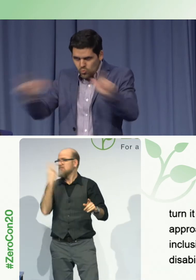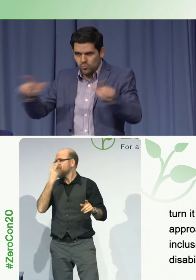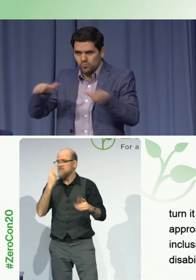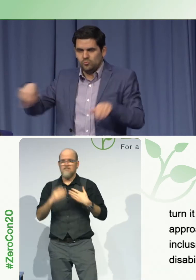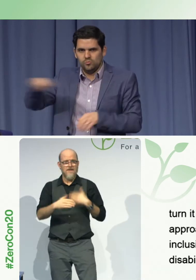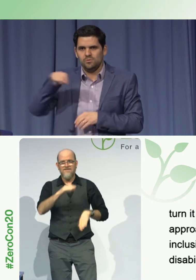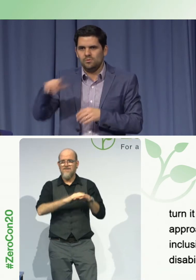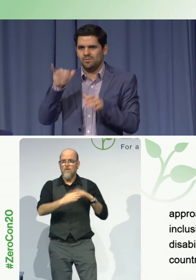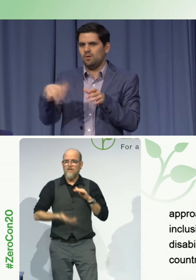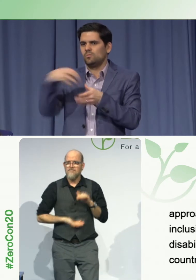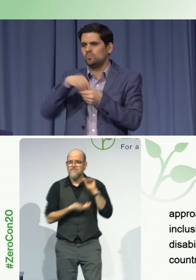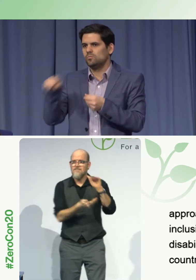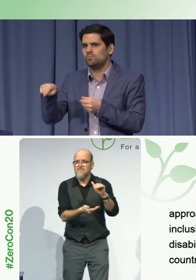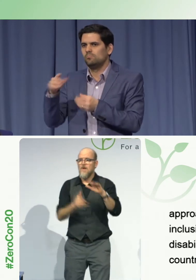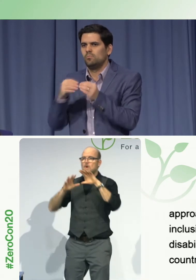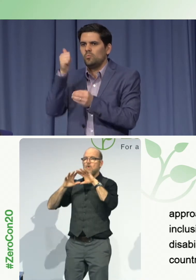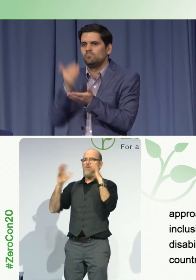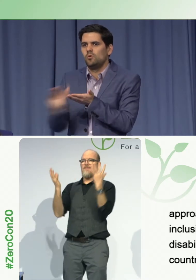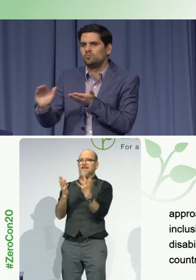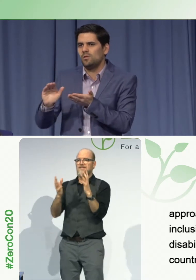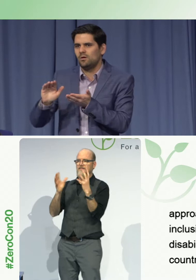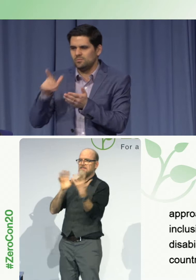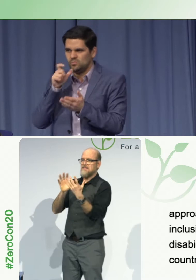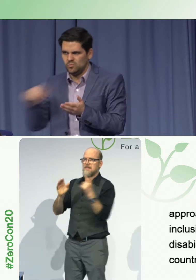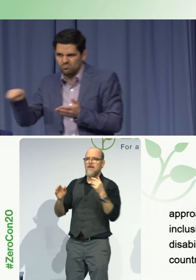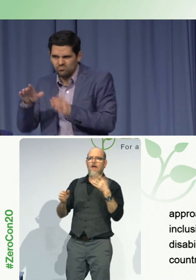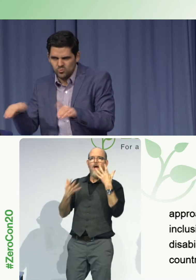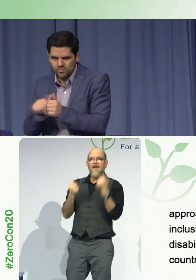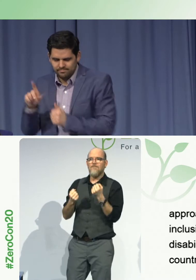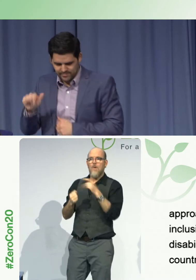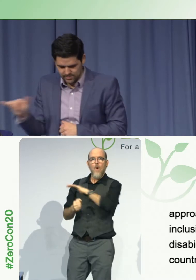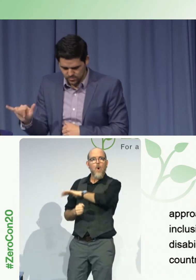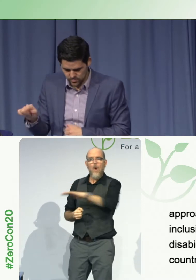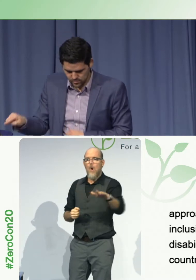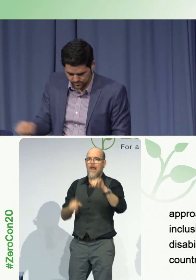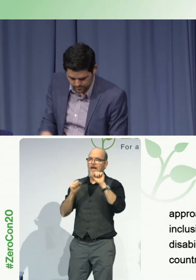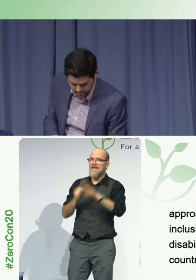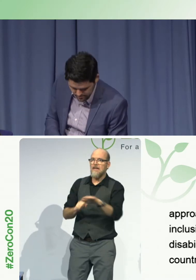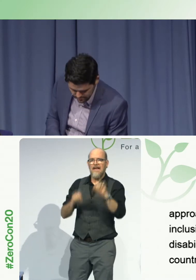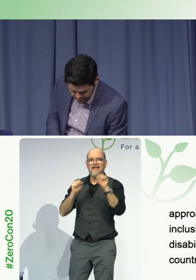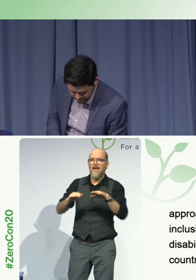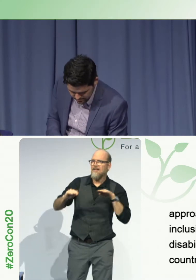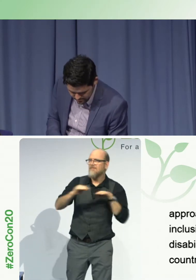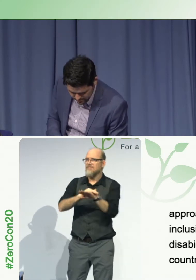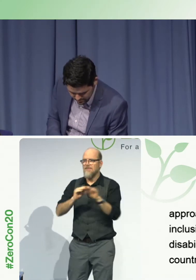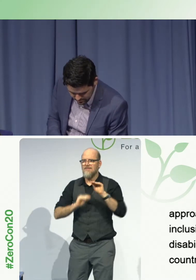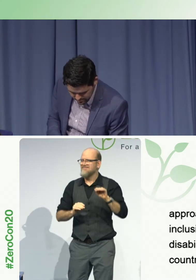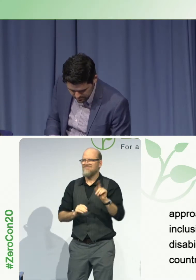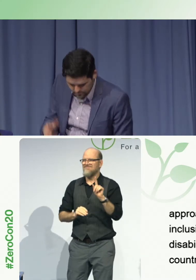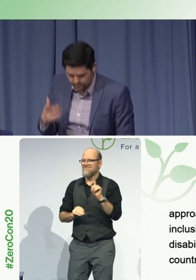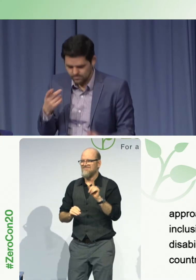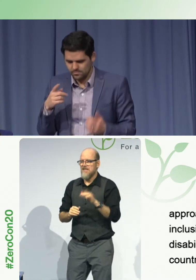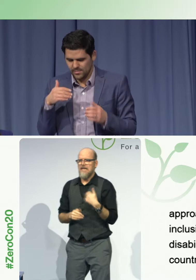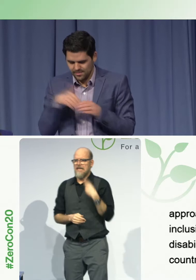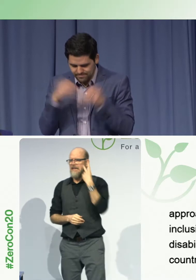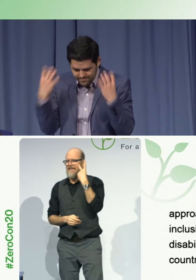do not yet have opportunities for all children, and we want to make sure that marginalized children, especially children with disabilities,